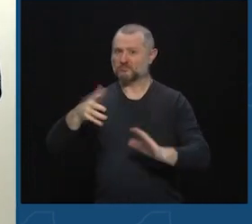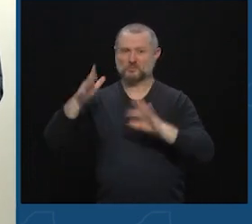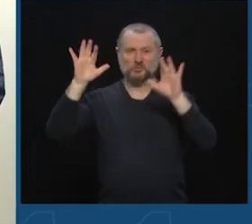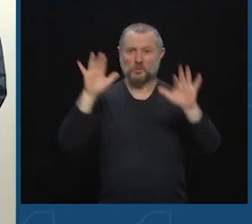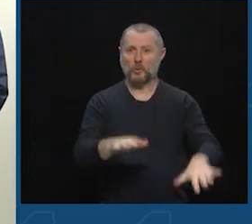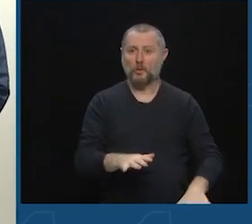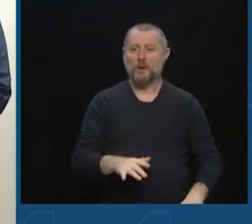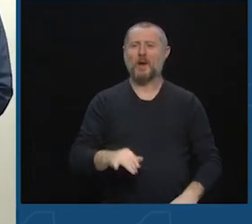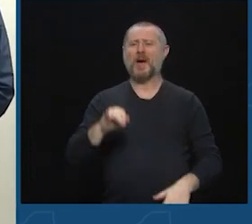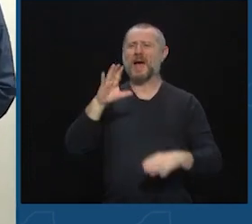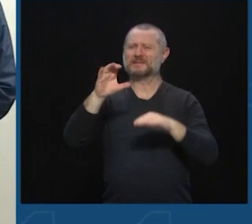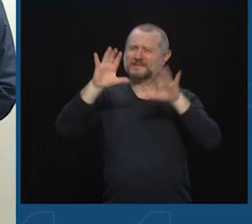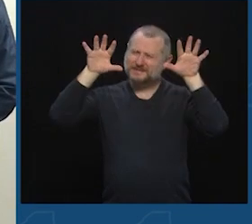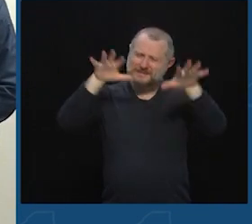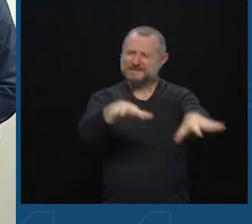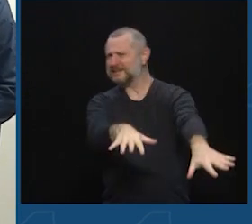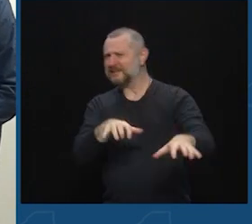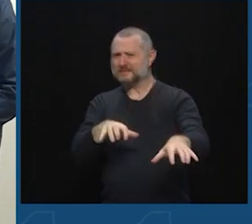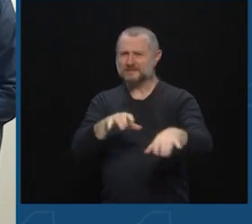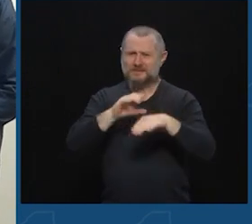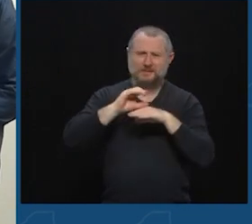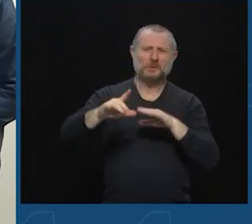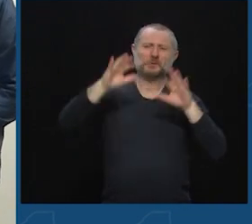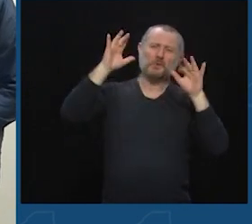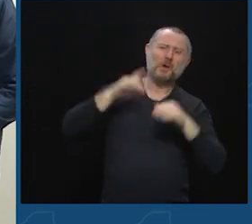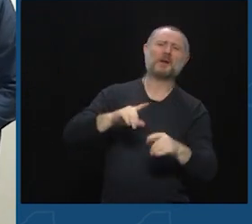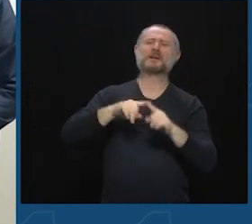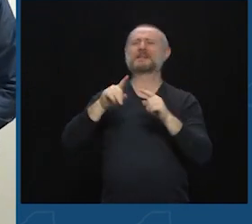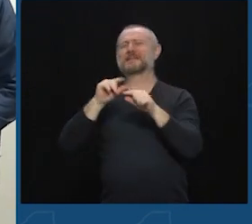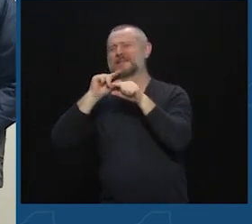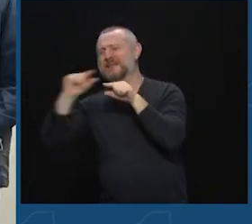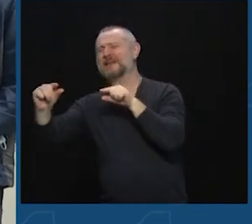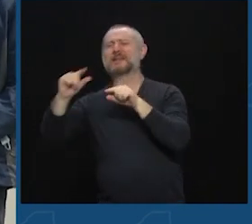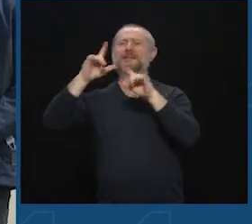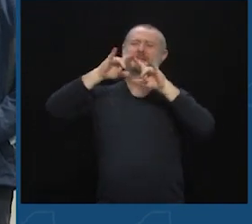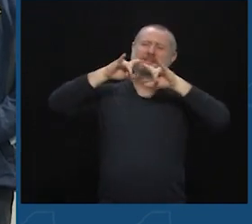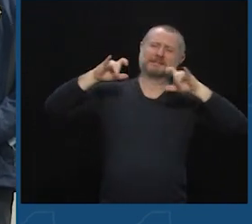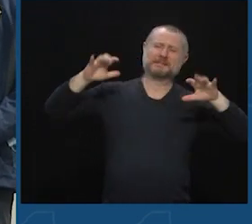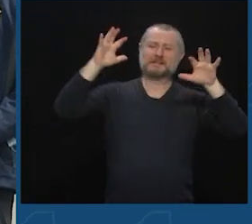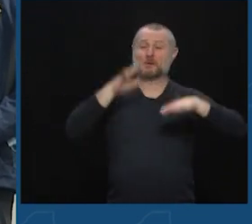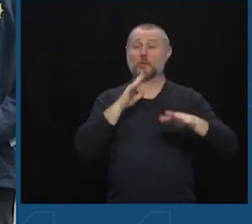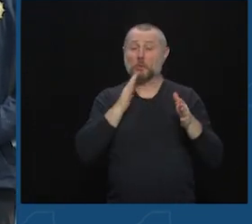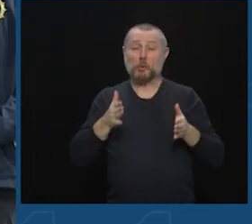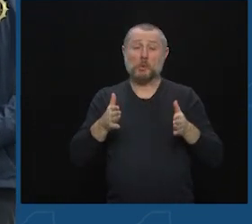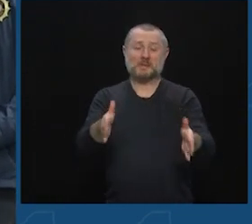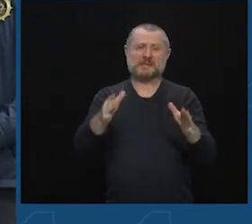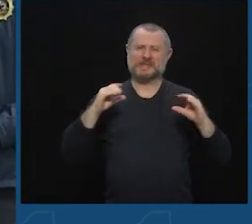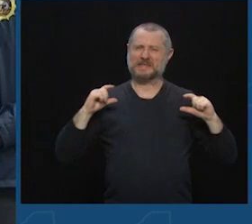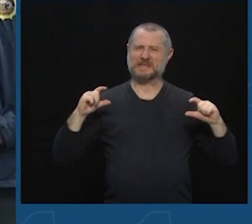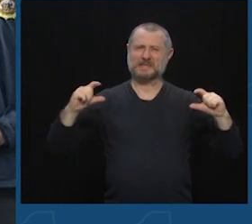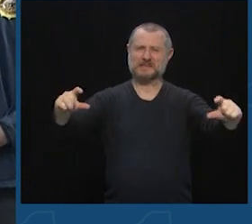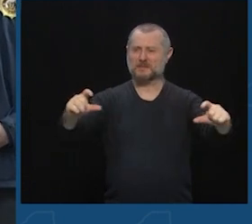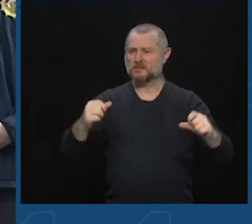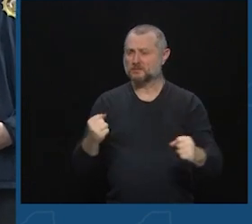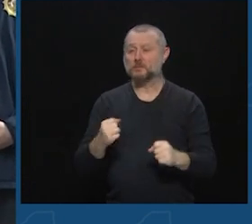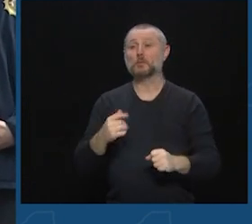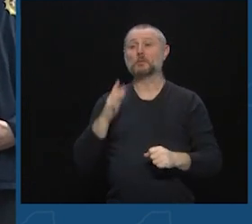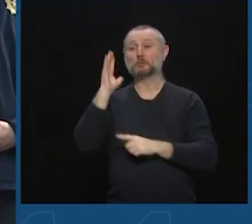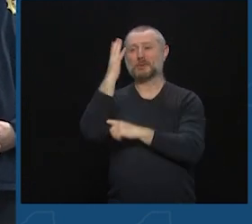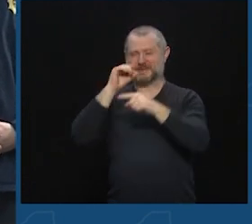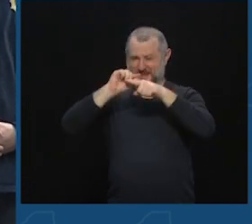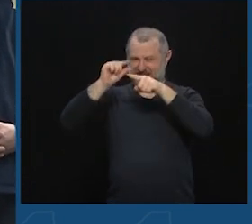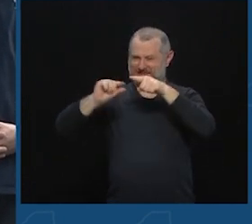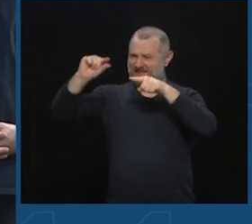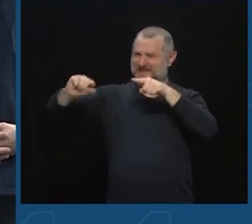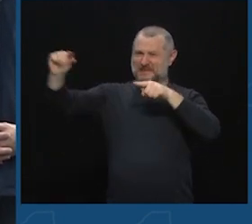ice, the snow, the sleet, the slippery roads, the ice gathering on the limbs. They're fragile